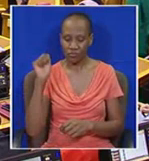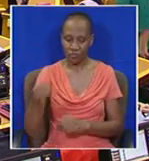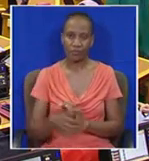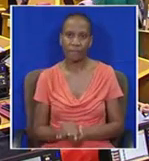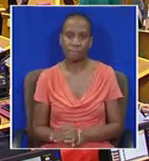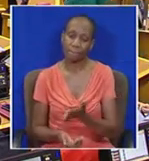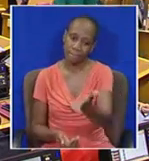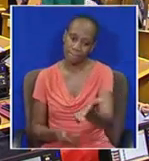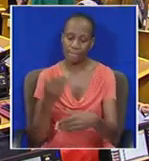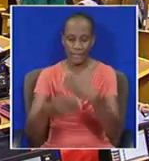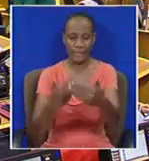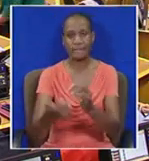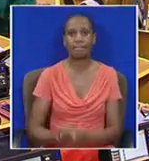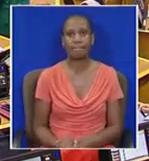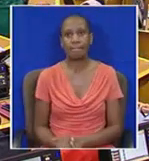continue?